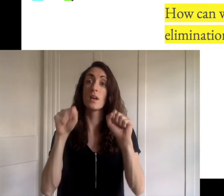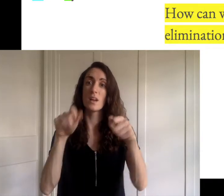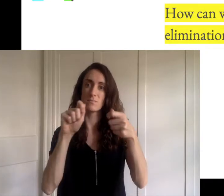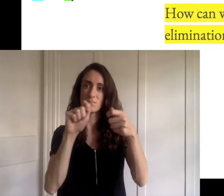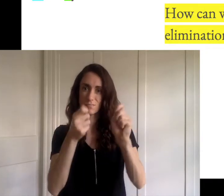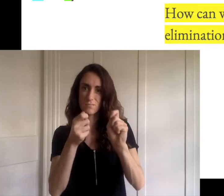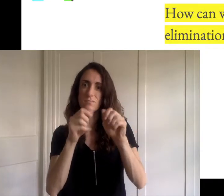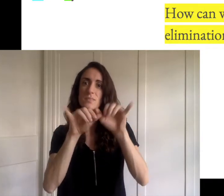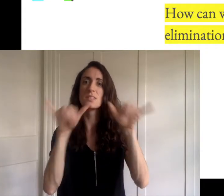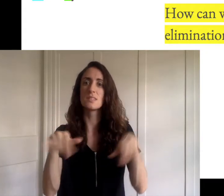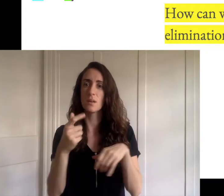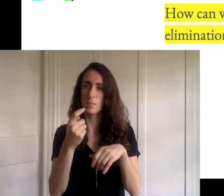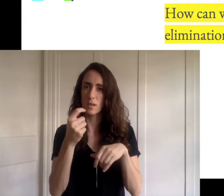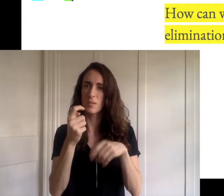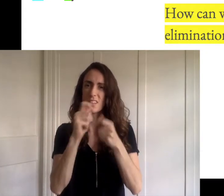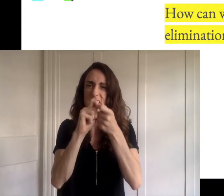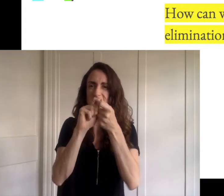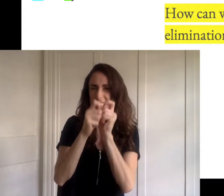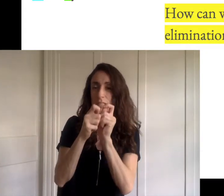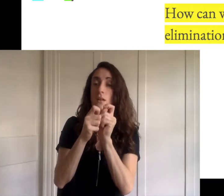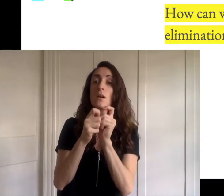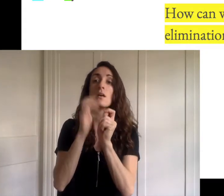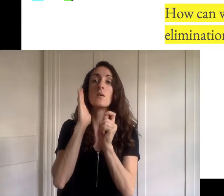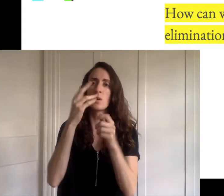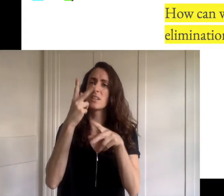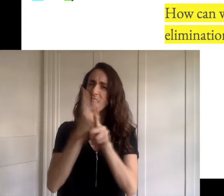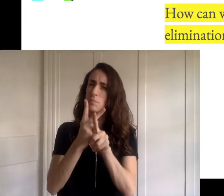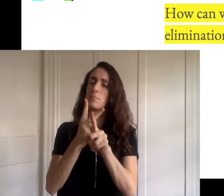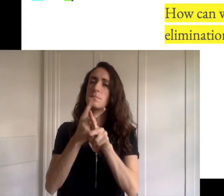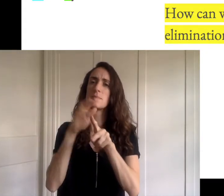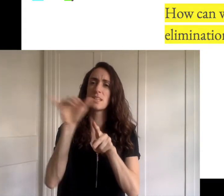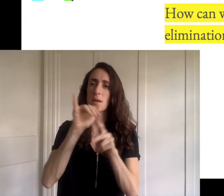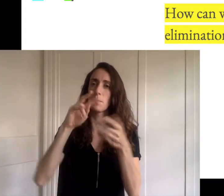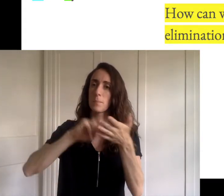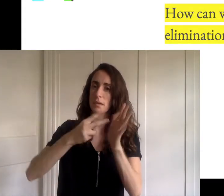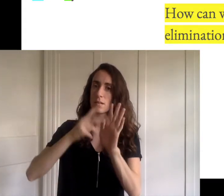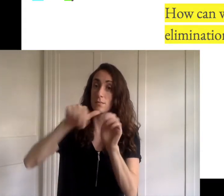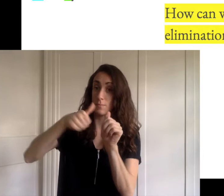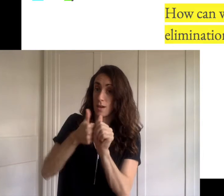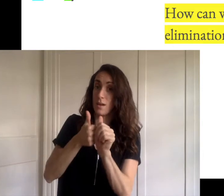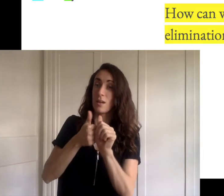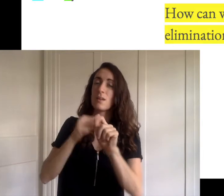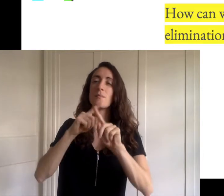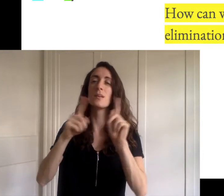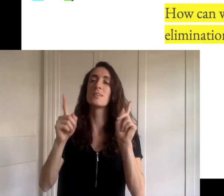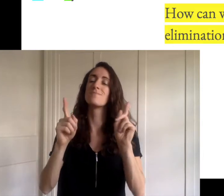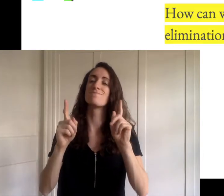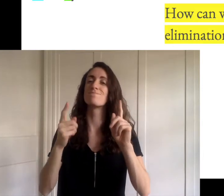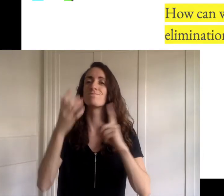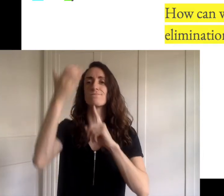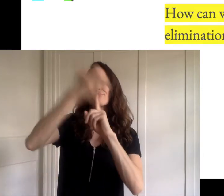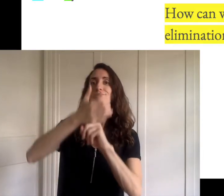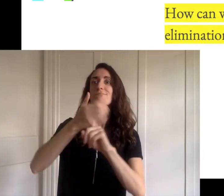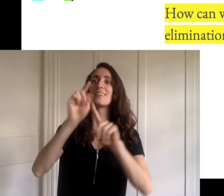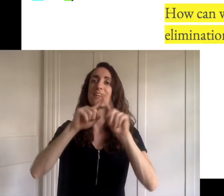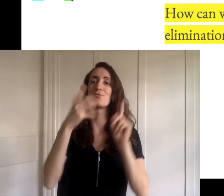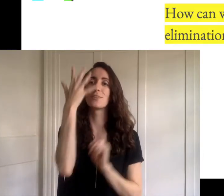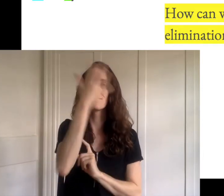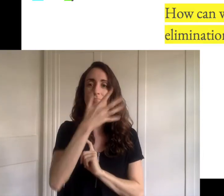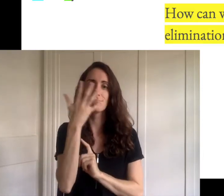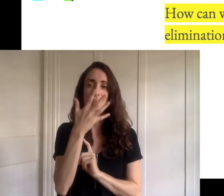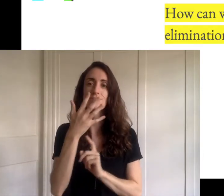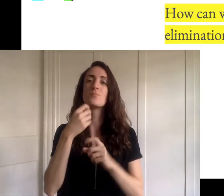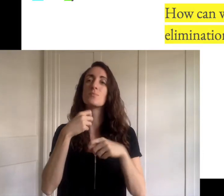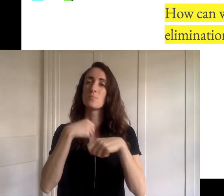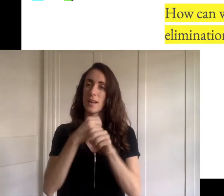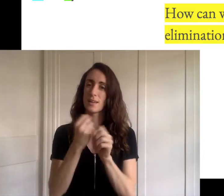So what we can do is tweak or manipulate these equations a little bit so that they'll still have the same meaning, they'll still have the same solution, but they'll